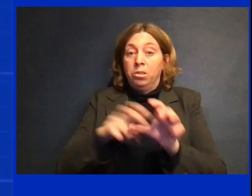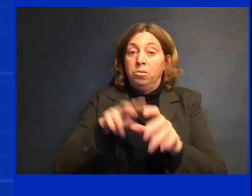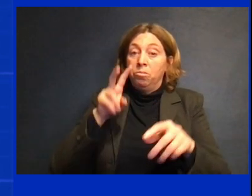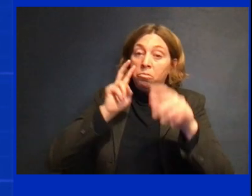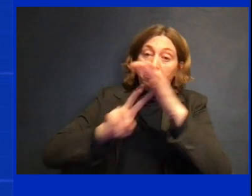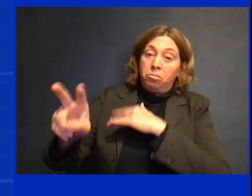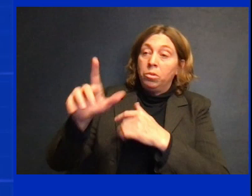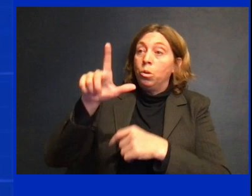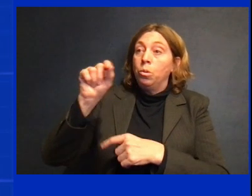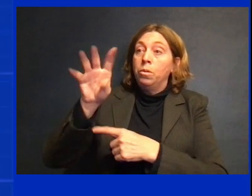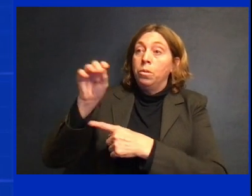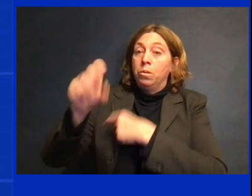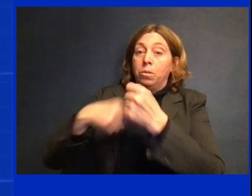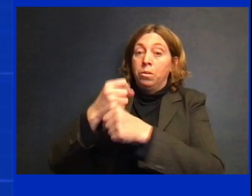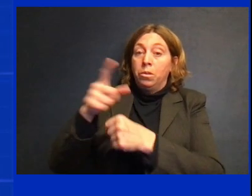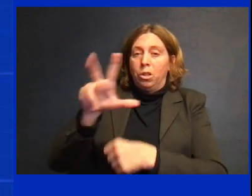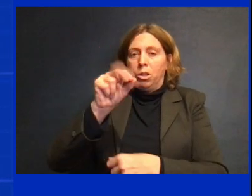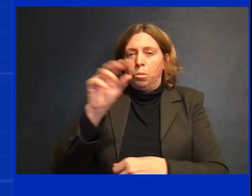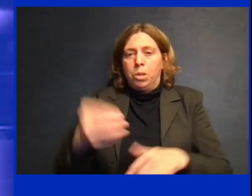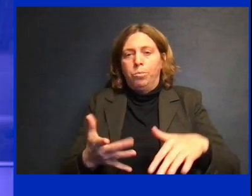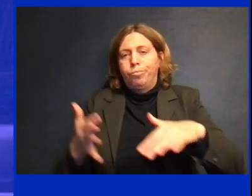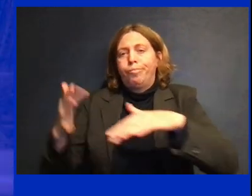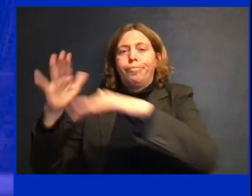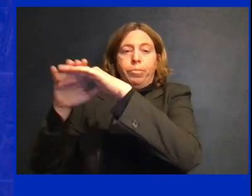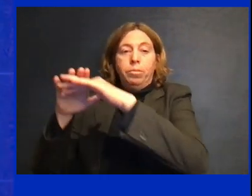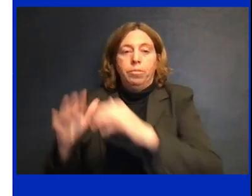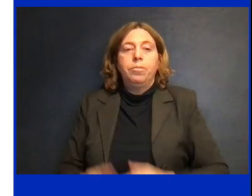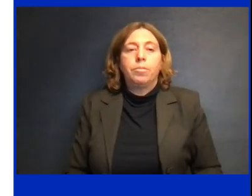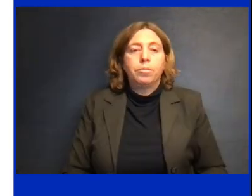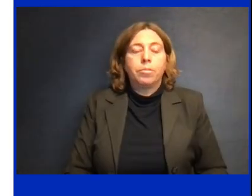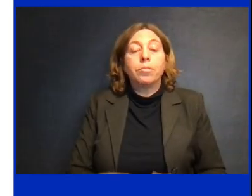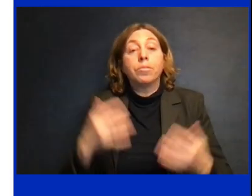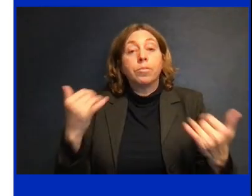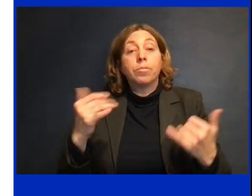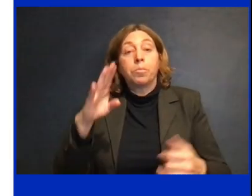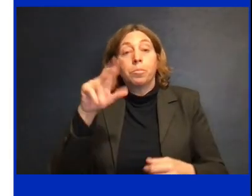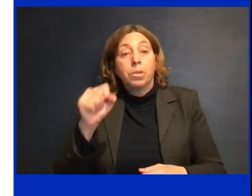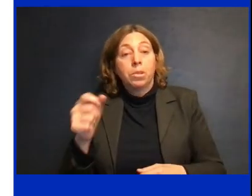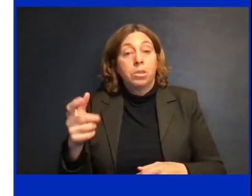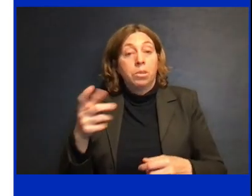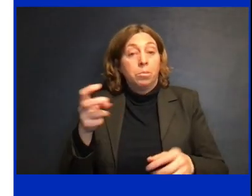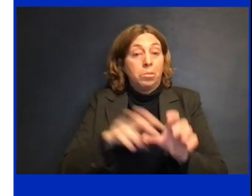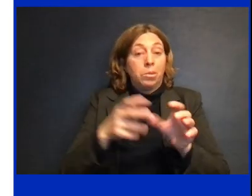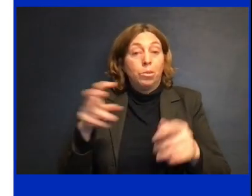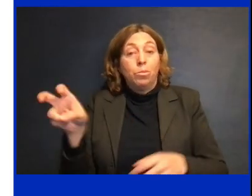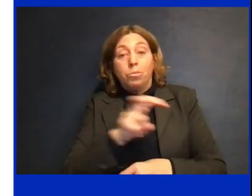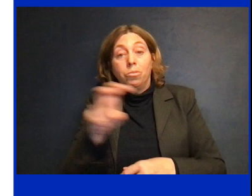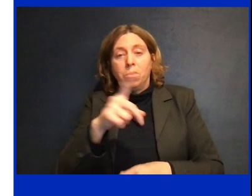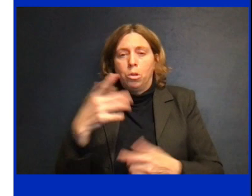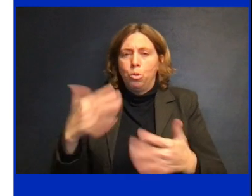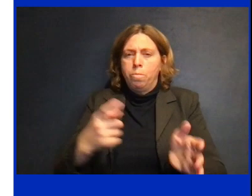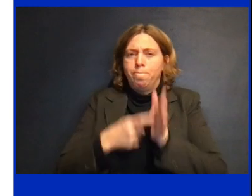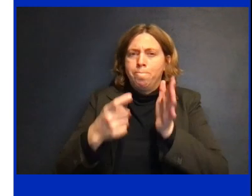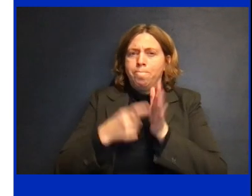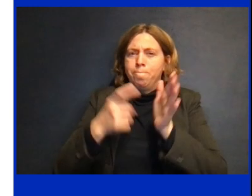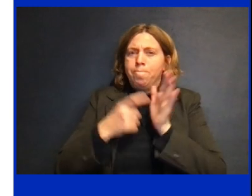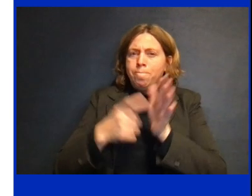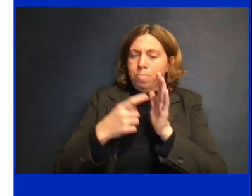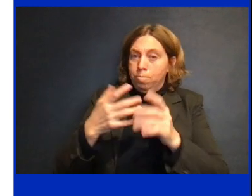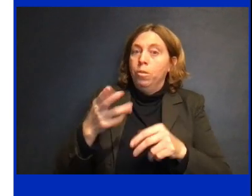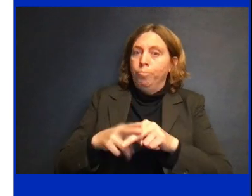to 30% by 2040. Existing bus and passenger travel demand is forecasted to